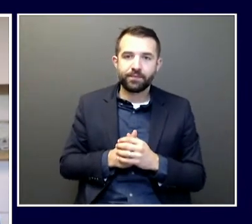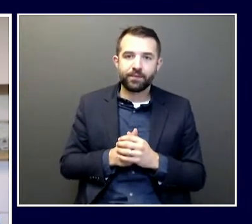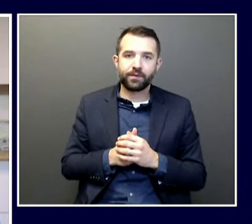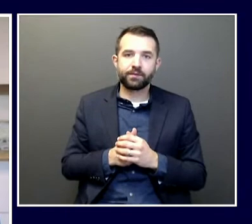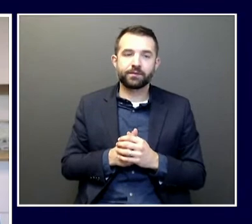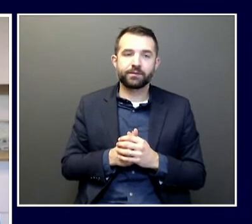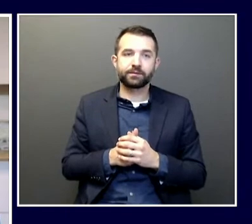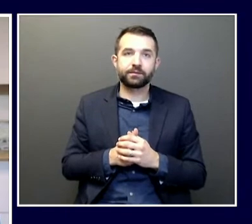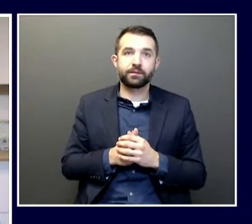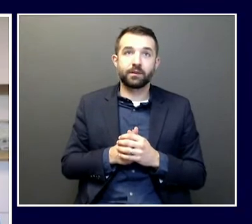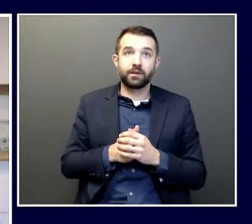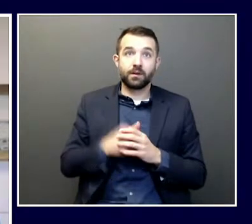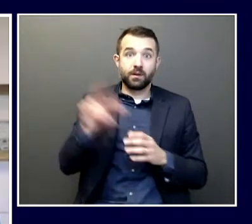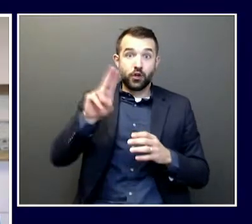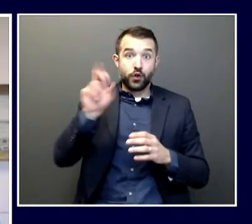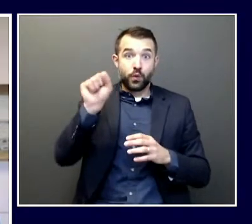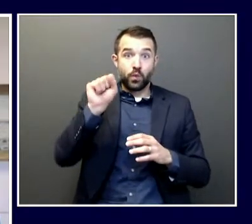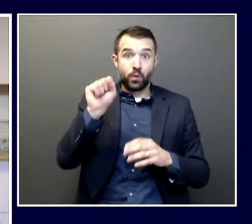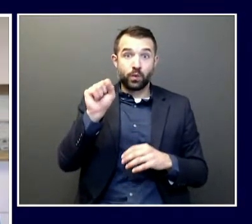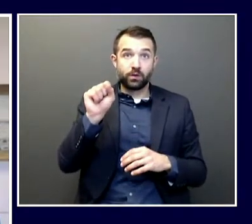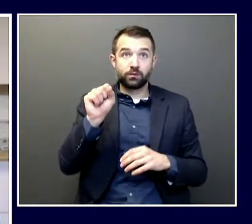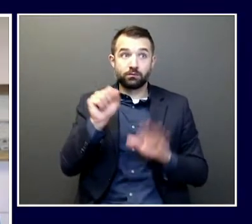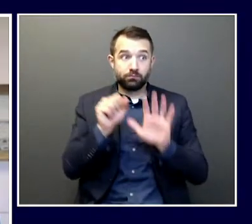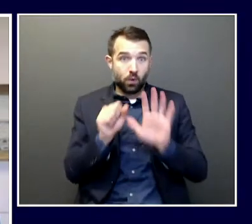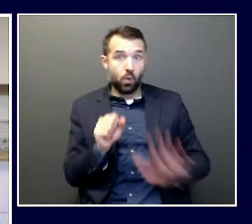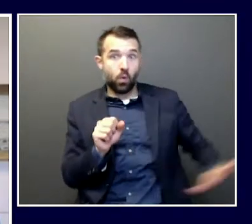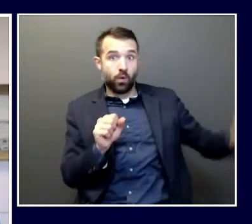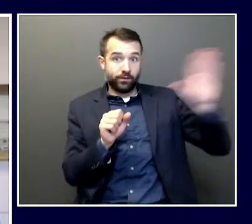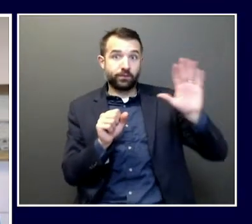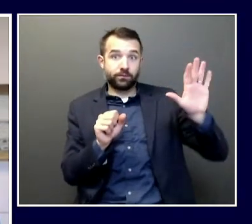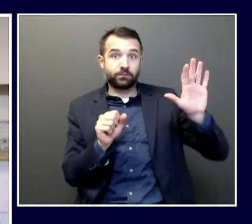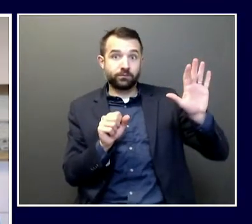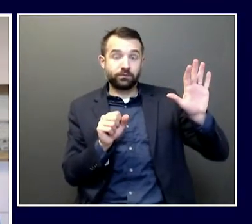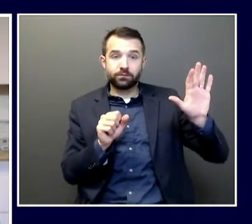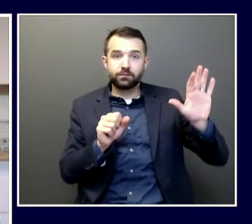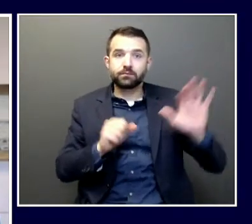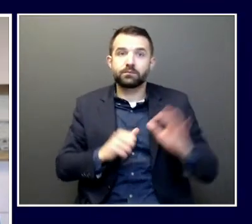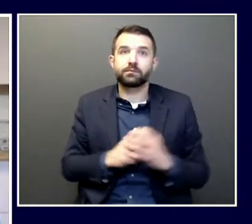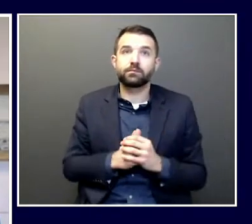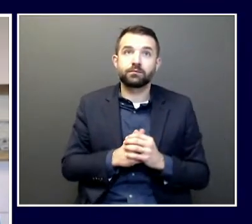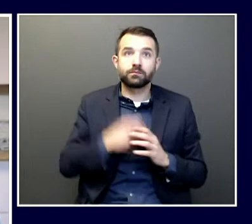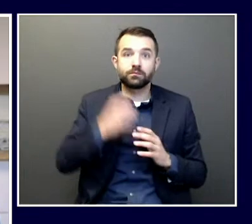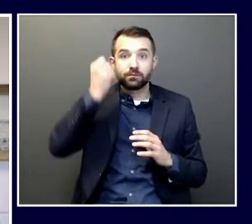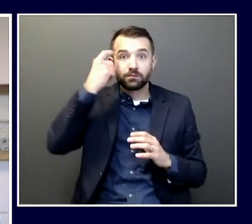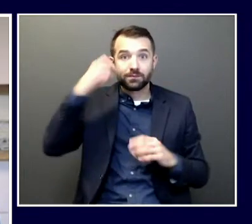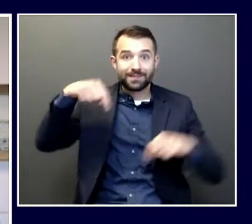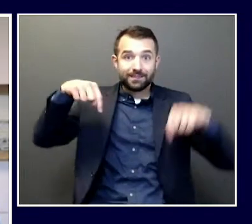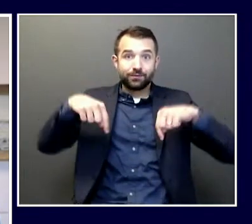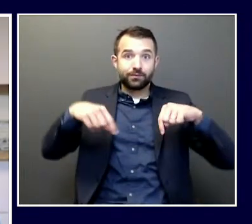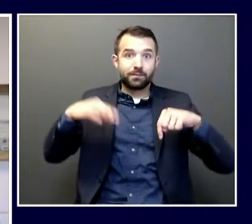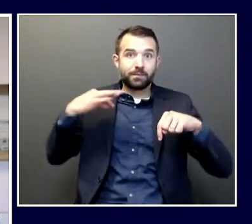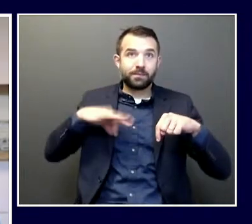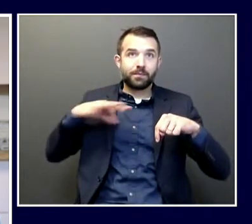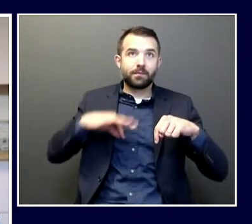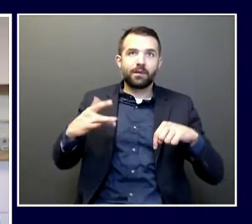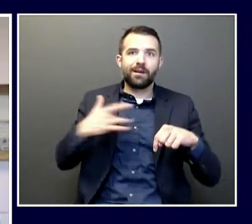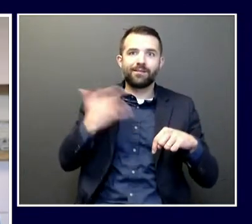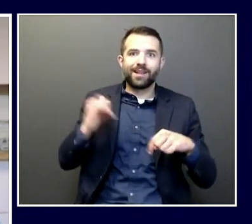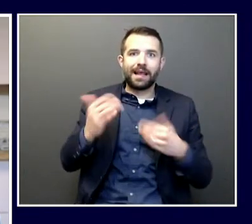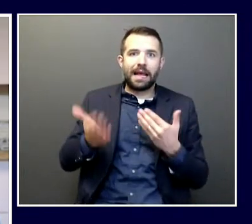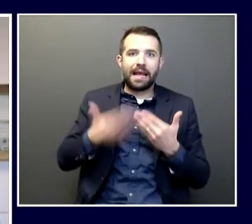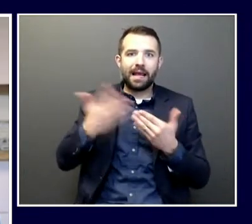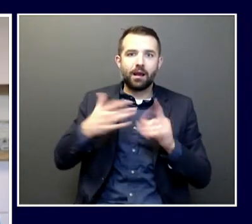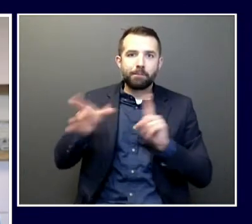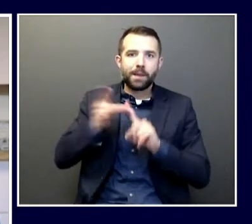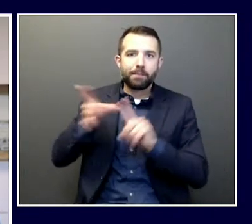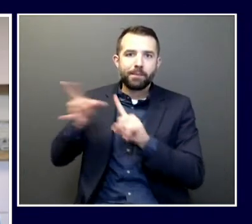that are like a literal buffet. Now, on top of the challenge that's created